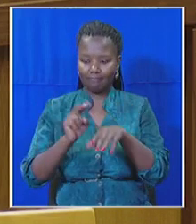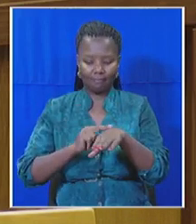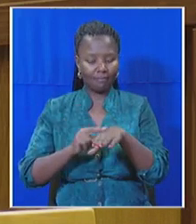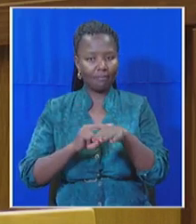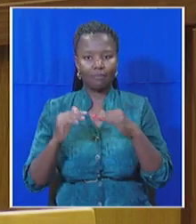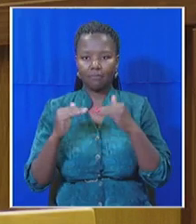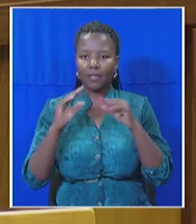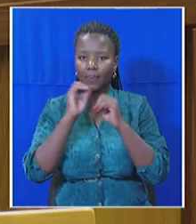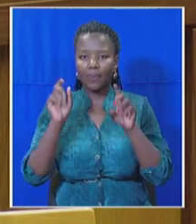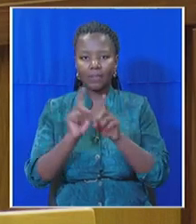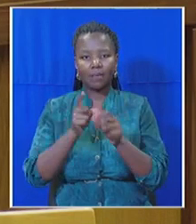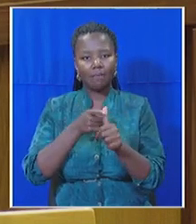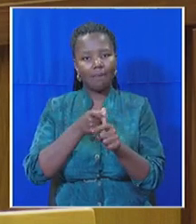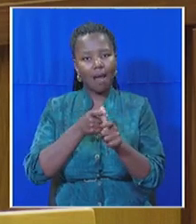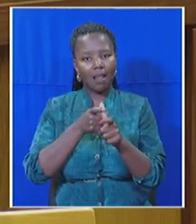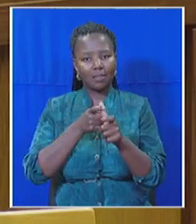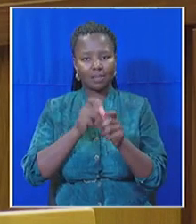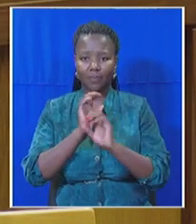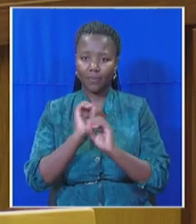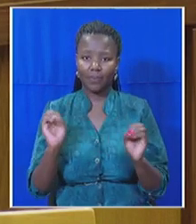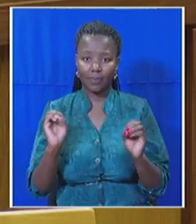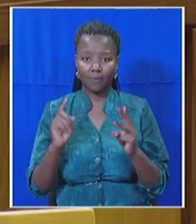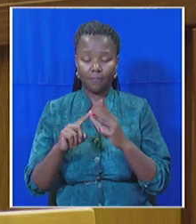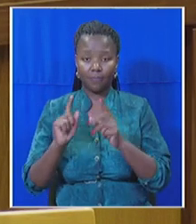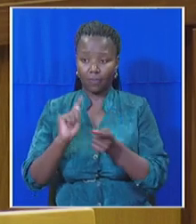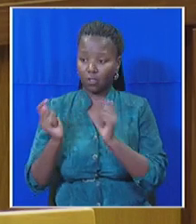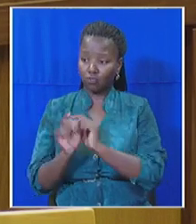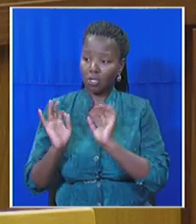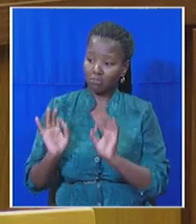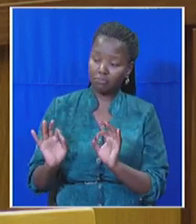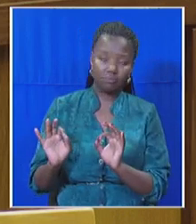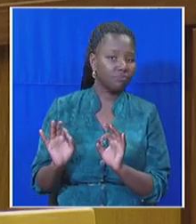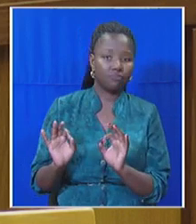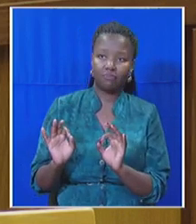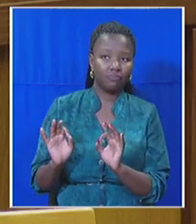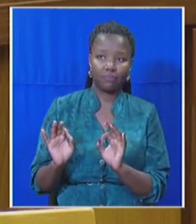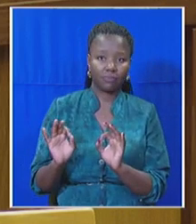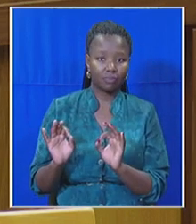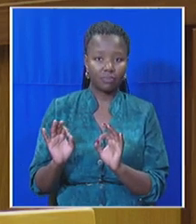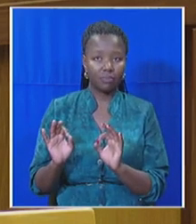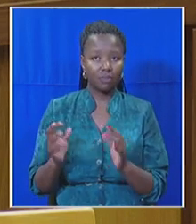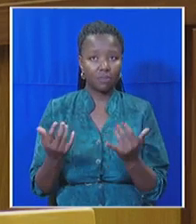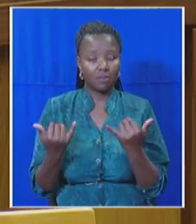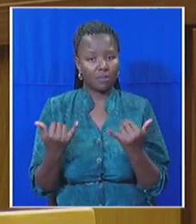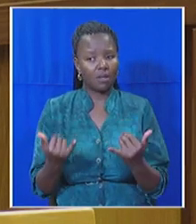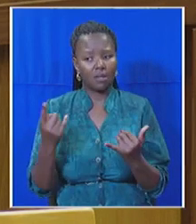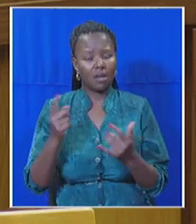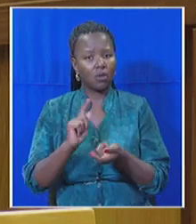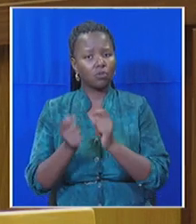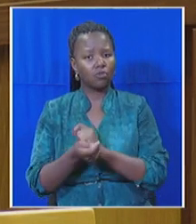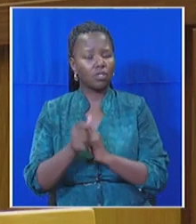excluding athletics. Transformation is still not receiving any real impetus. When this is going to